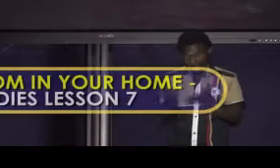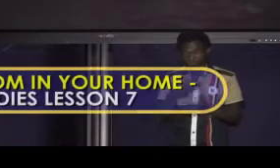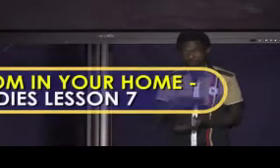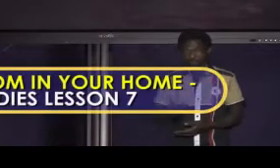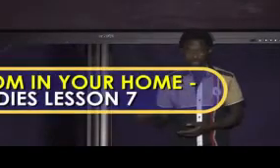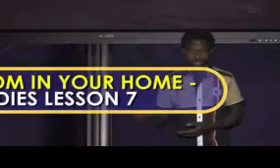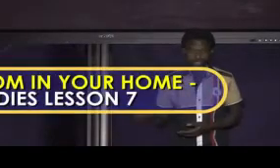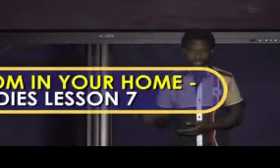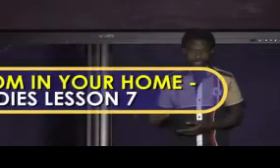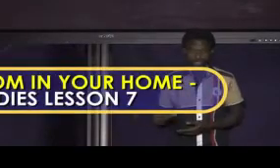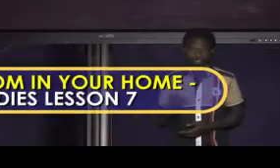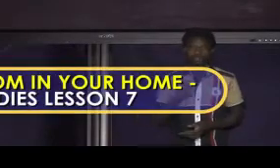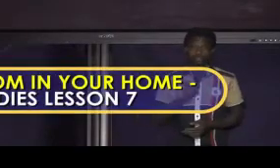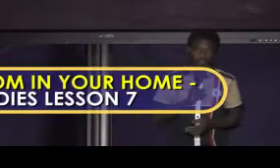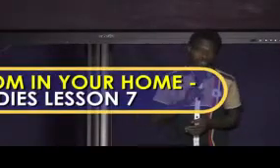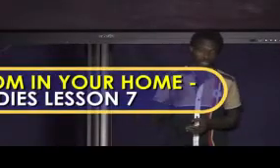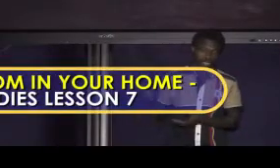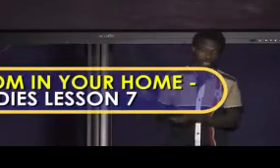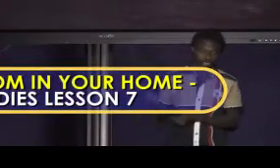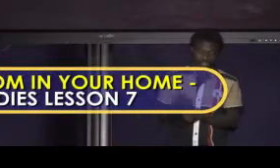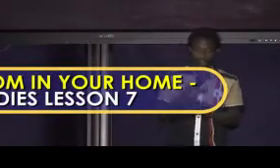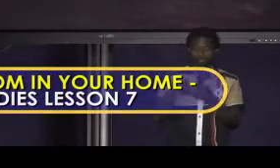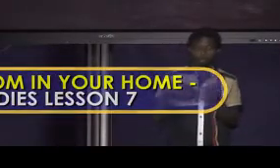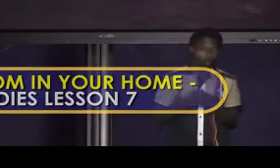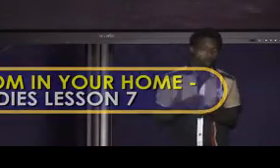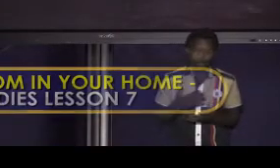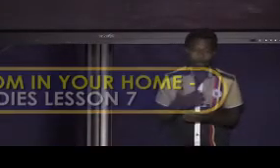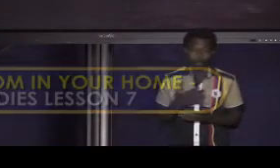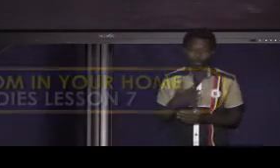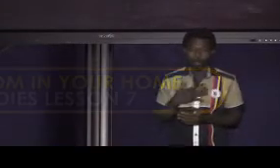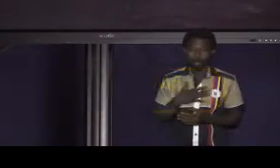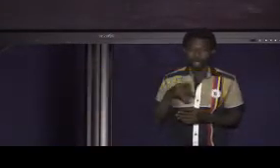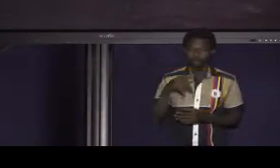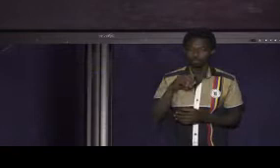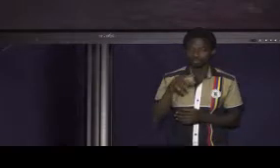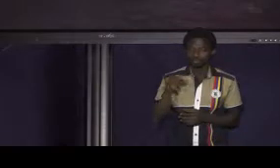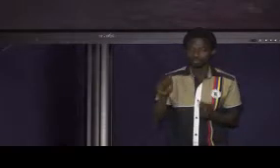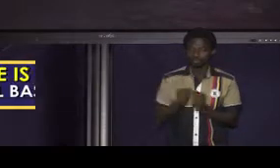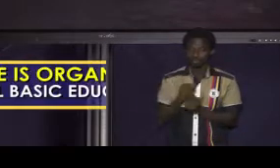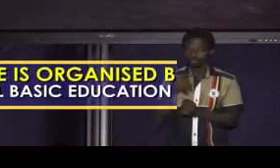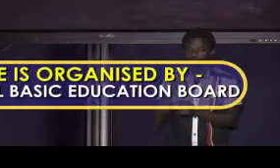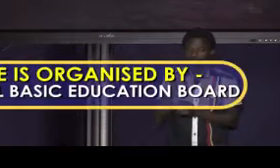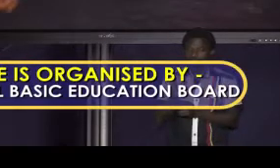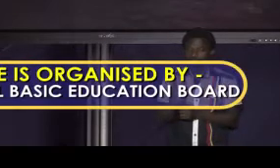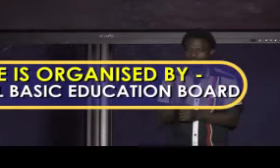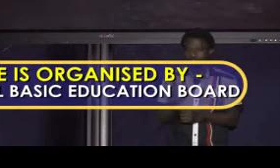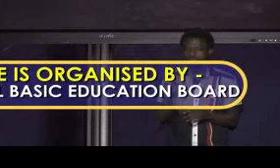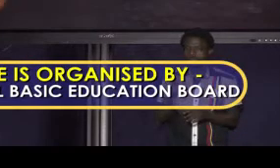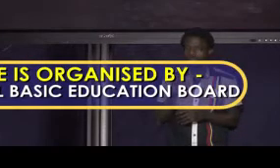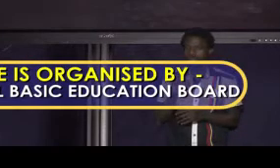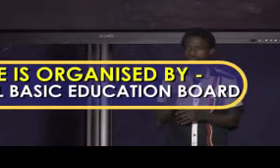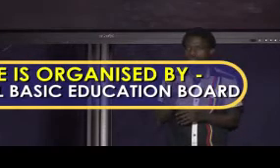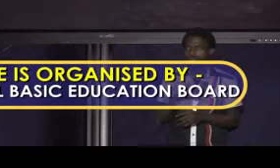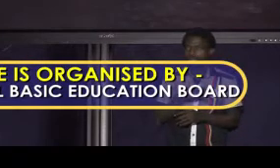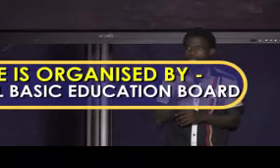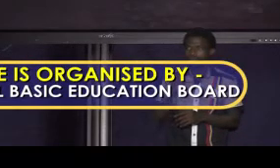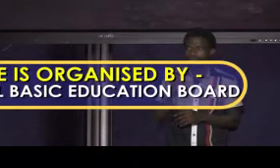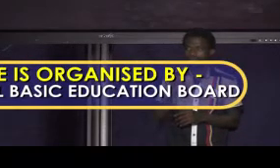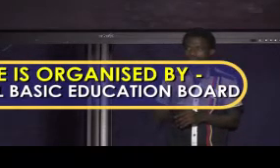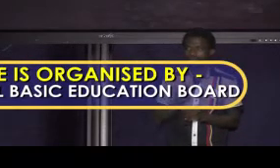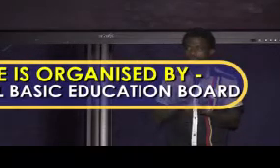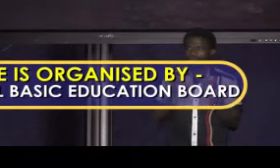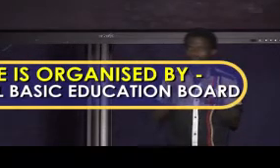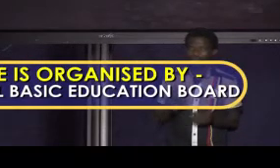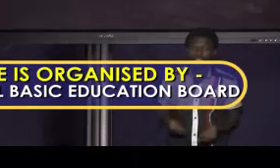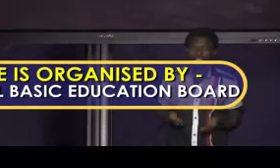heavy object? I take on my pulley with a groove, wheel and rope. I can lift heavy